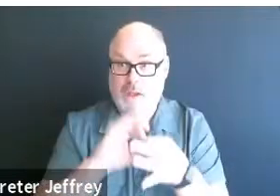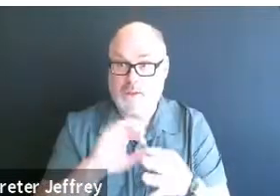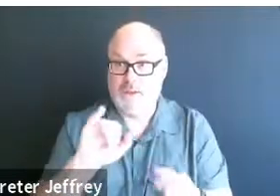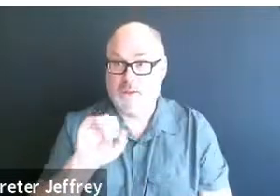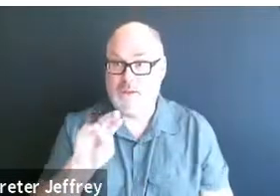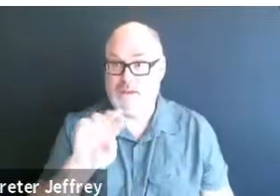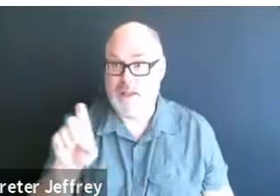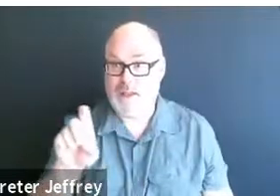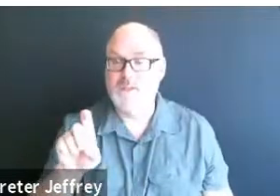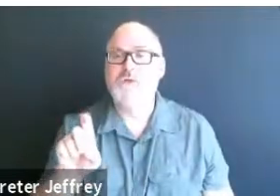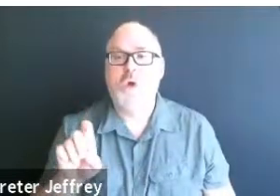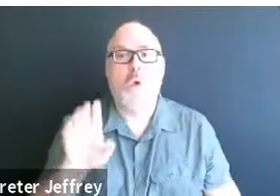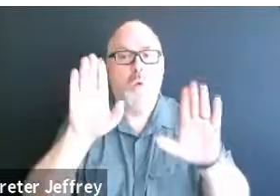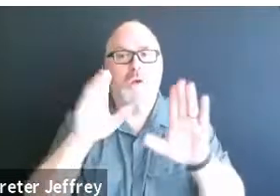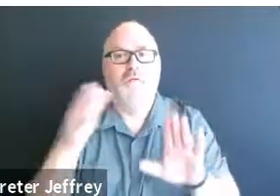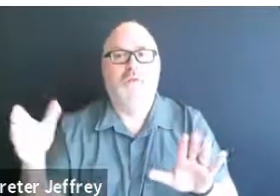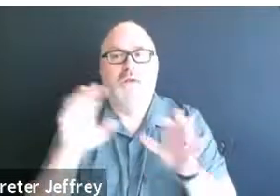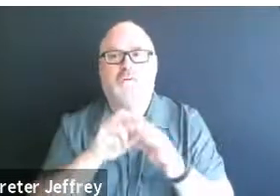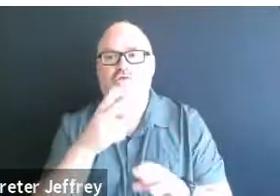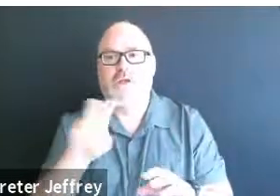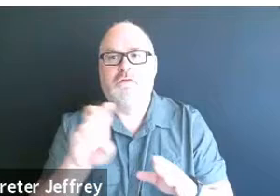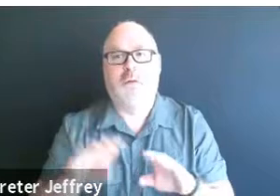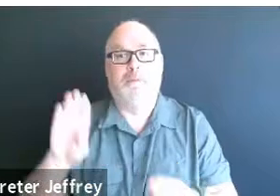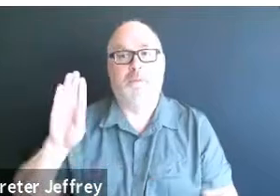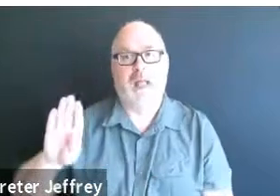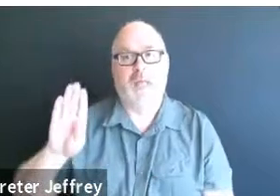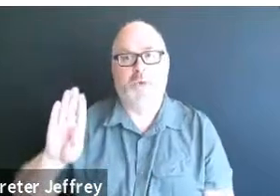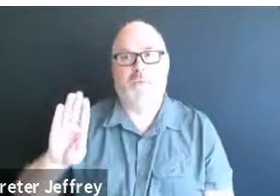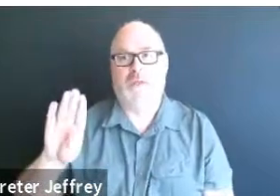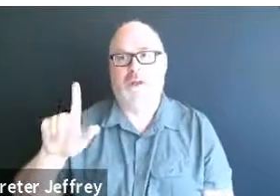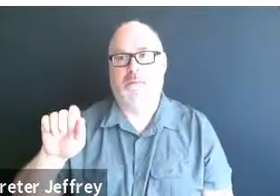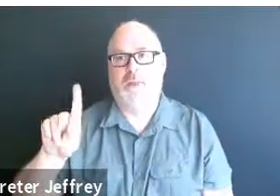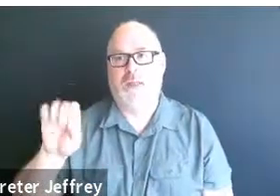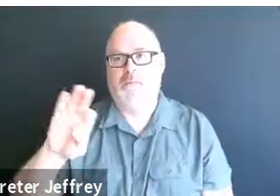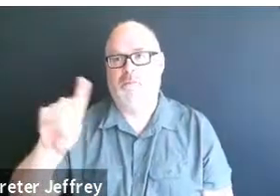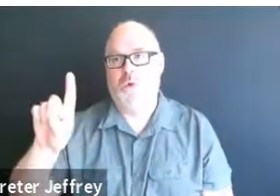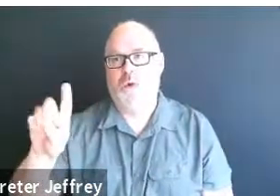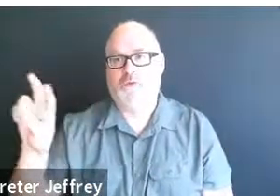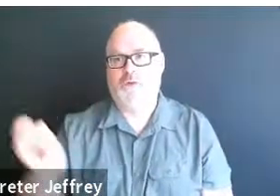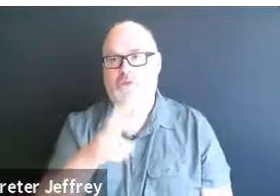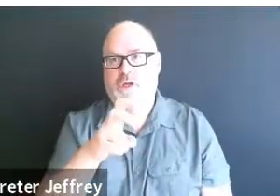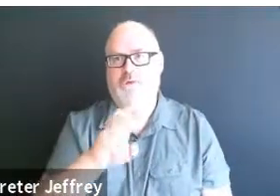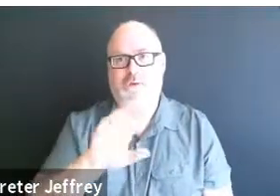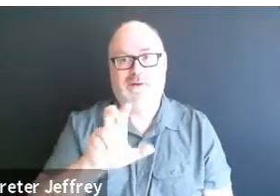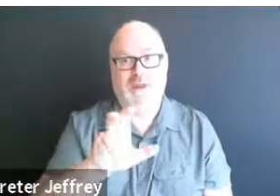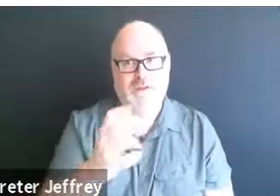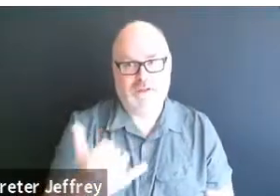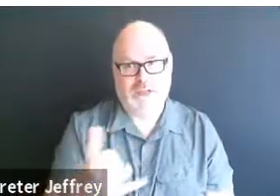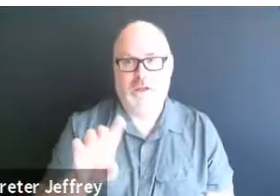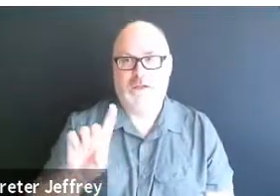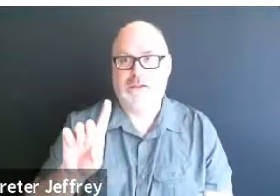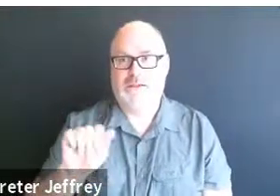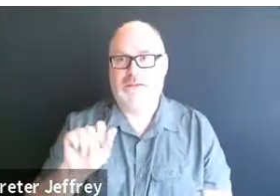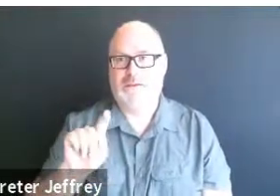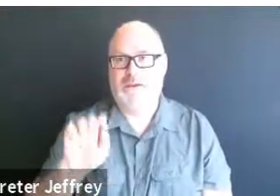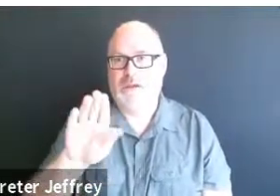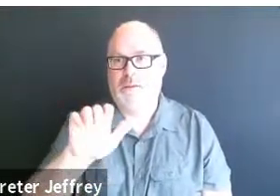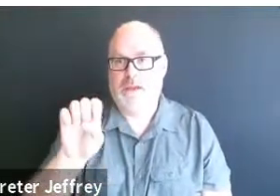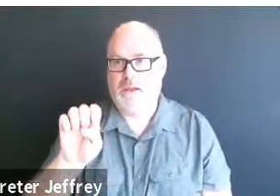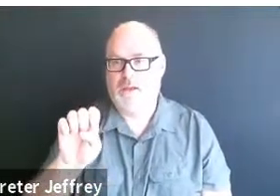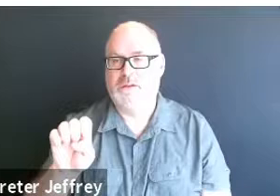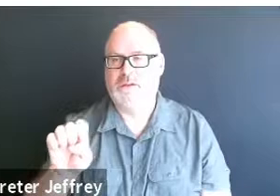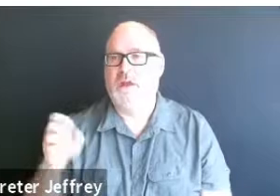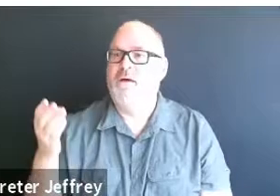index all the submissions? So one of the great things from the transfer from Blackboard 4 years ago to Canvas is there is